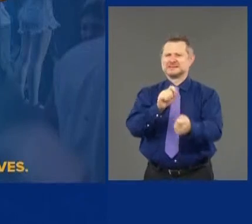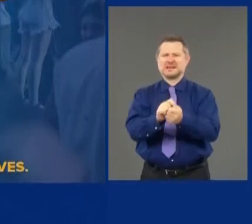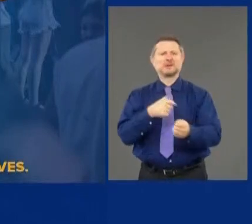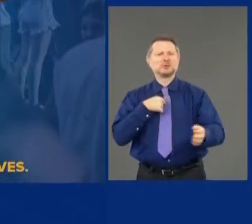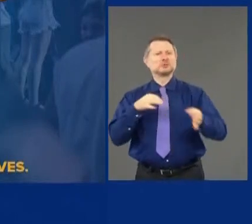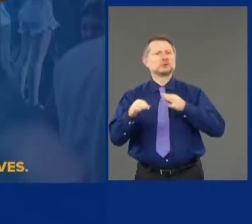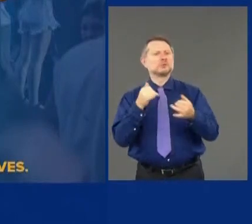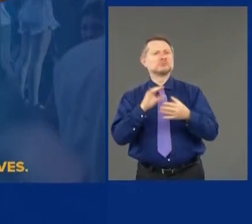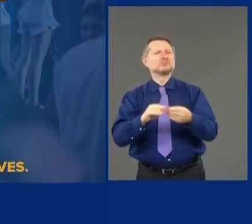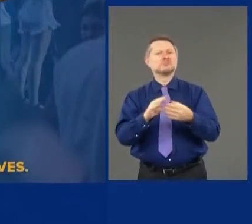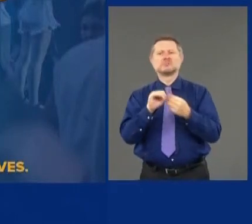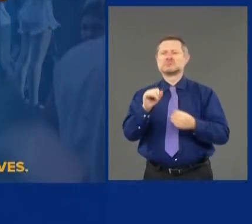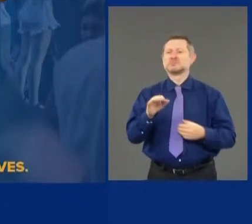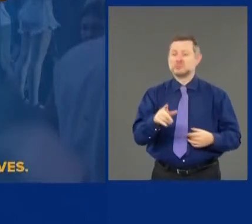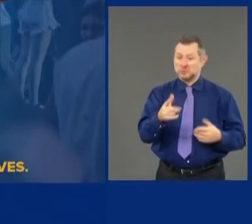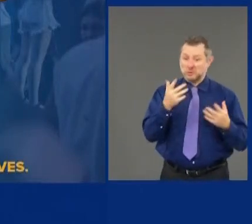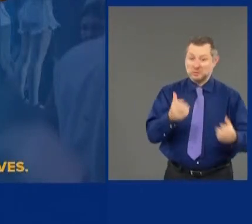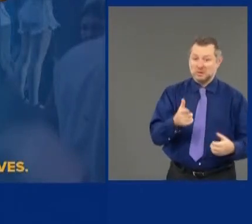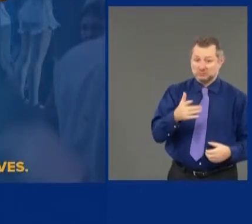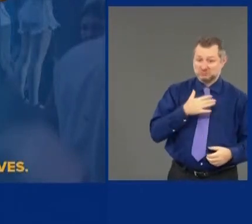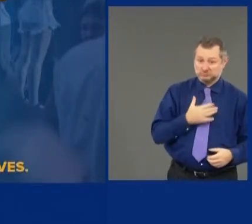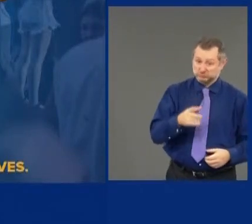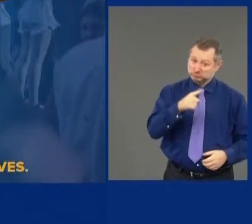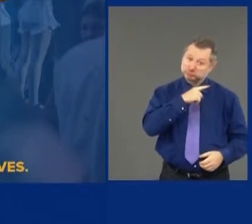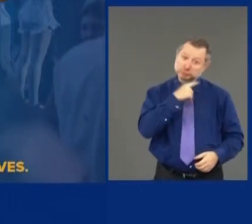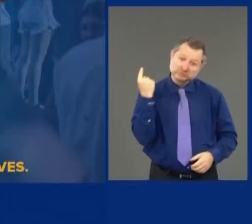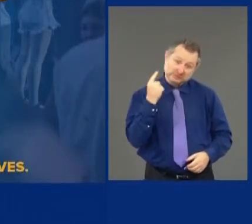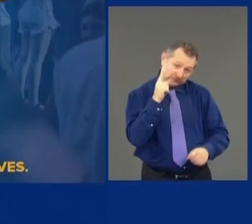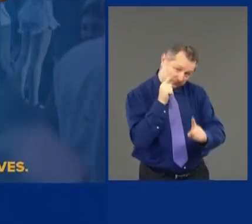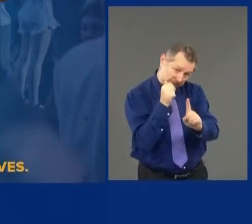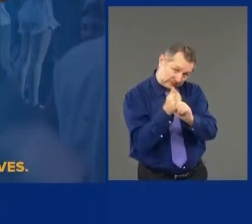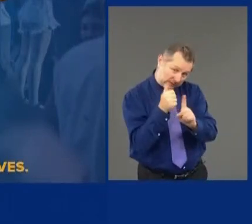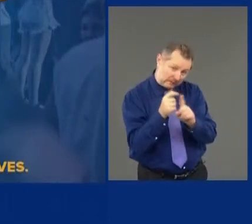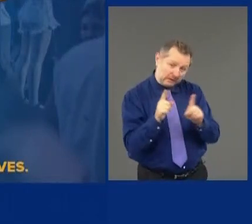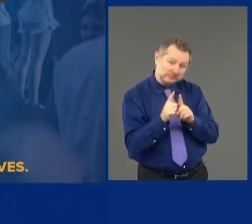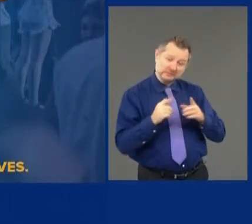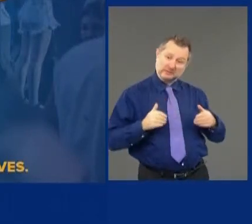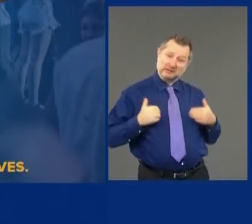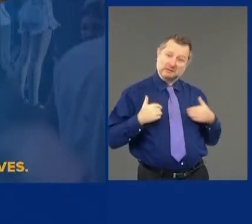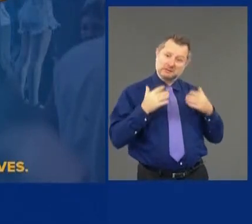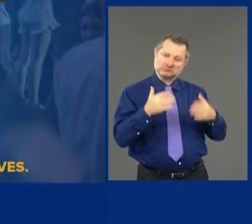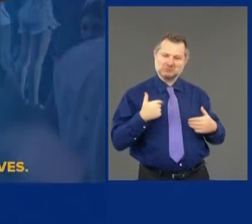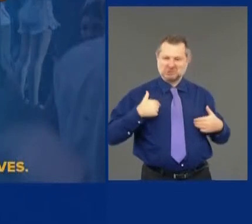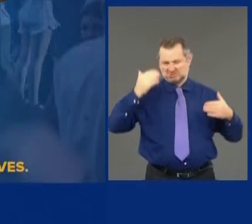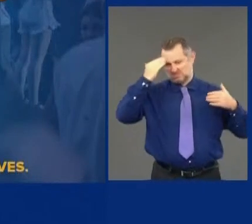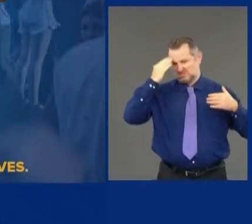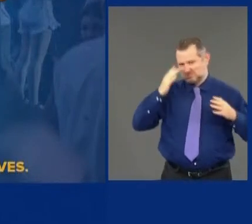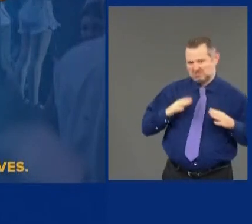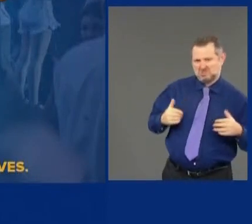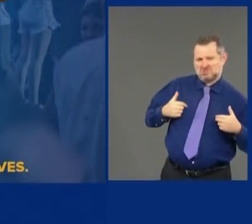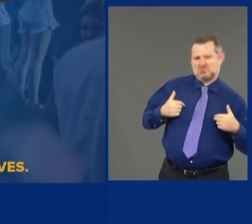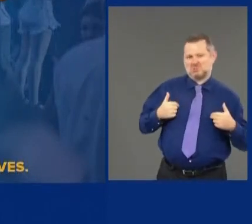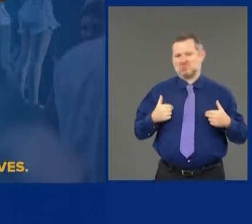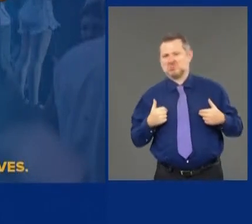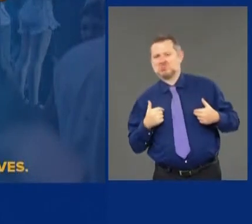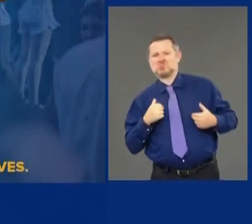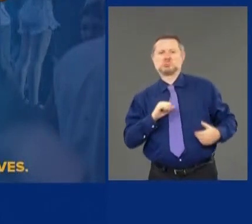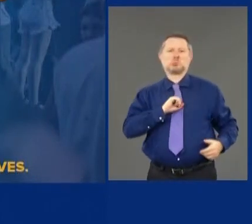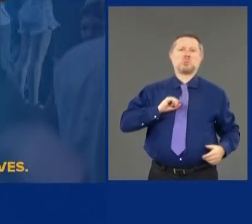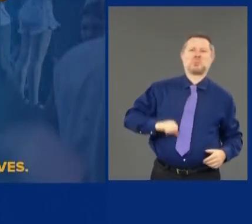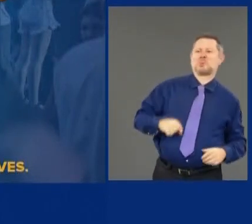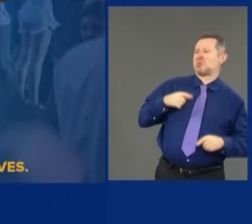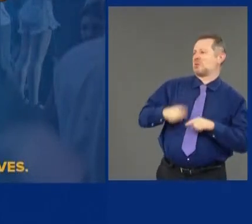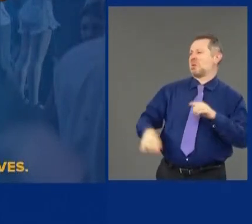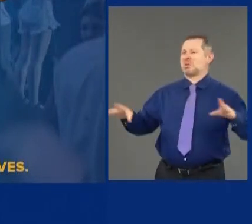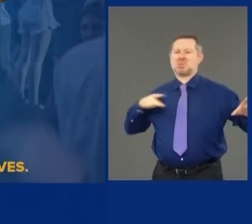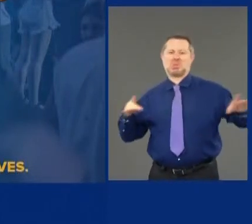So even if you want to risk your own young life because you believe you're immune and you're a superhero, why would